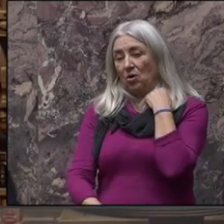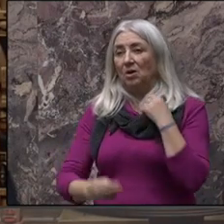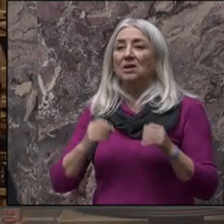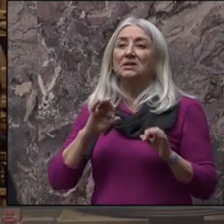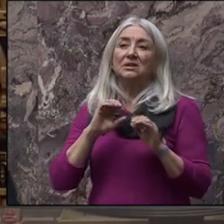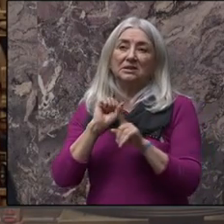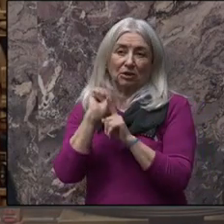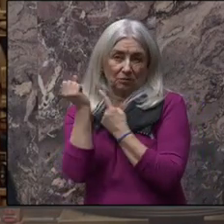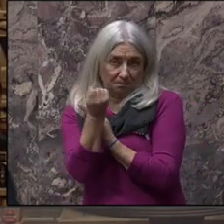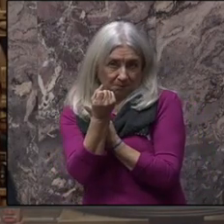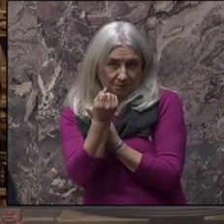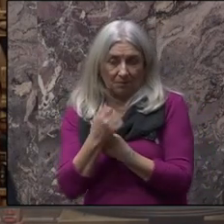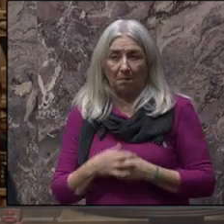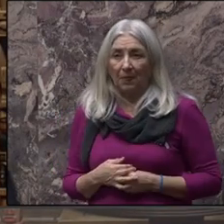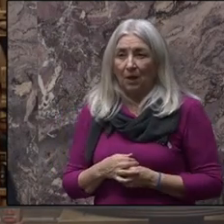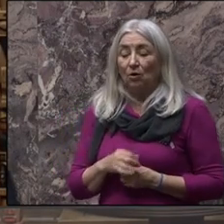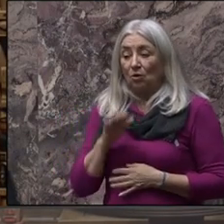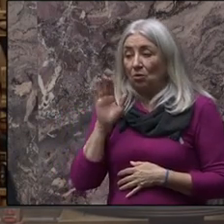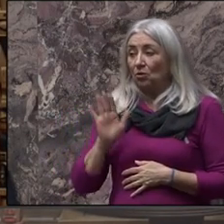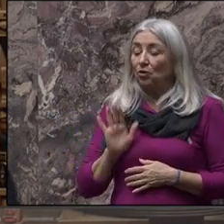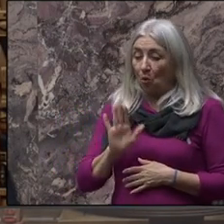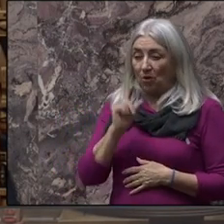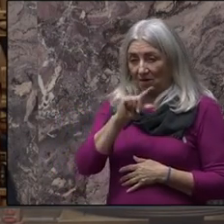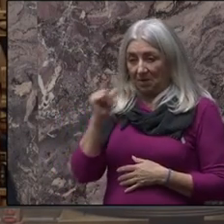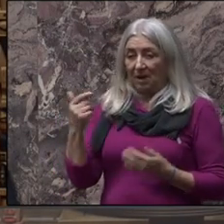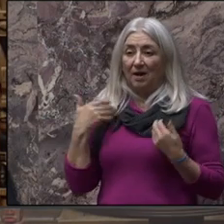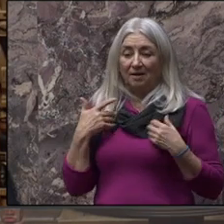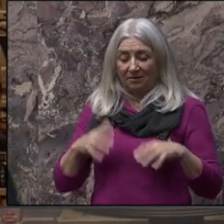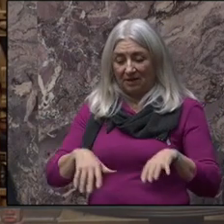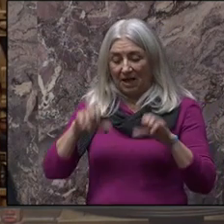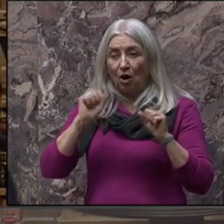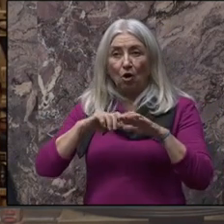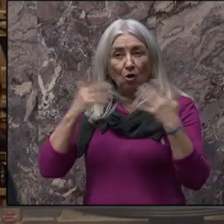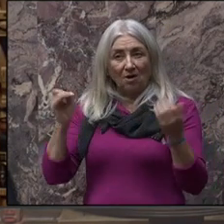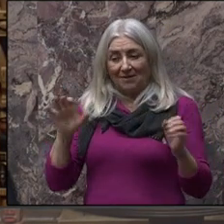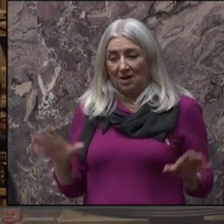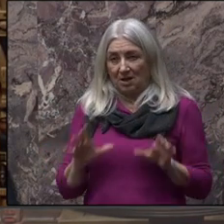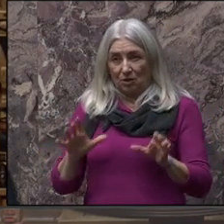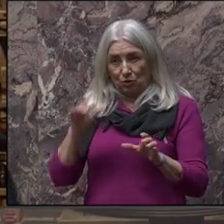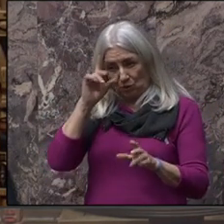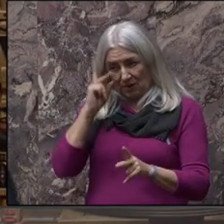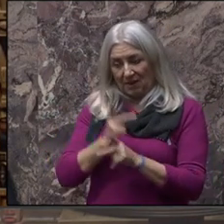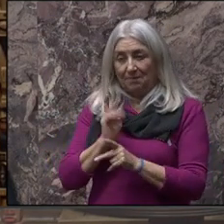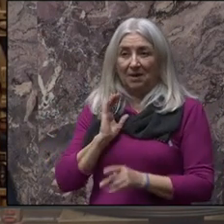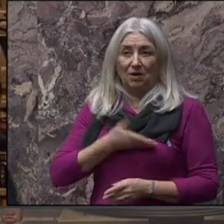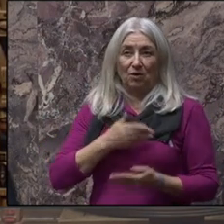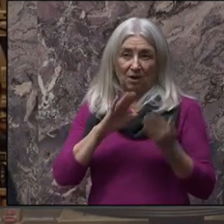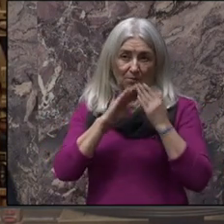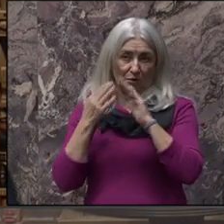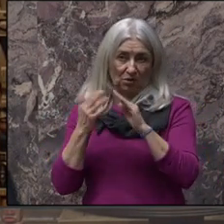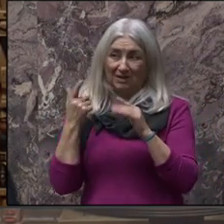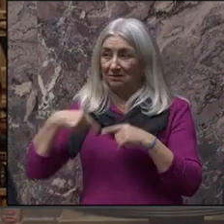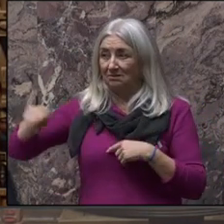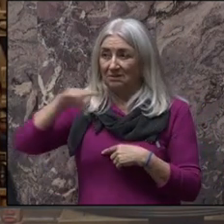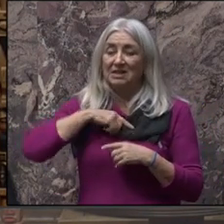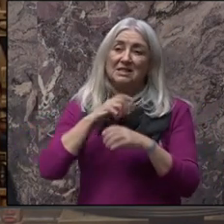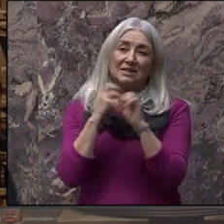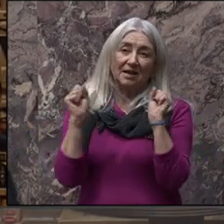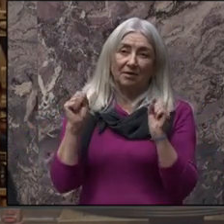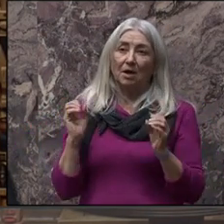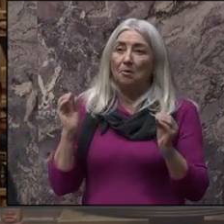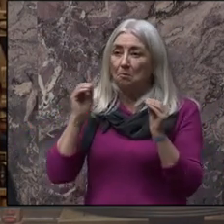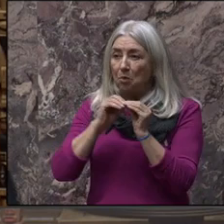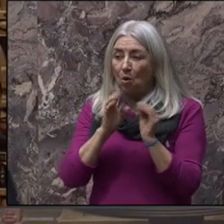Your government has taken decisive actions to keep our communities safe. That includes an expanded guns and